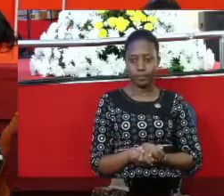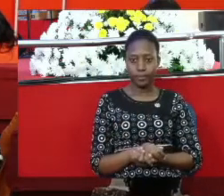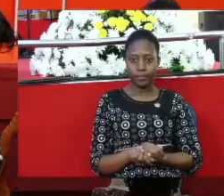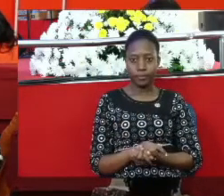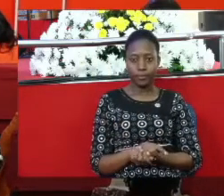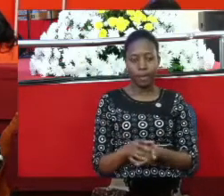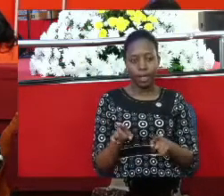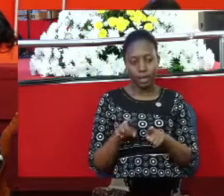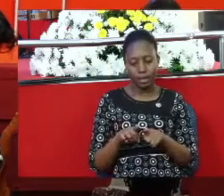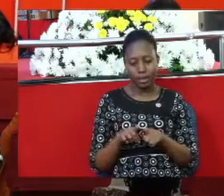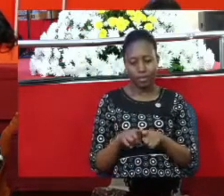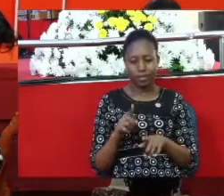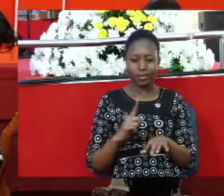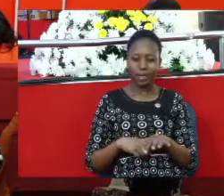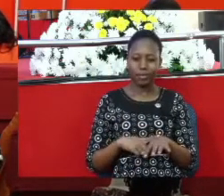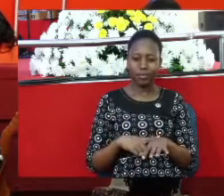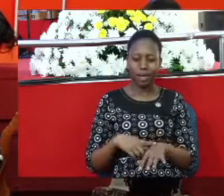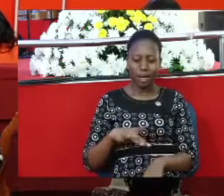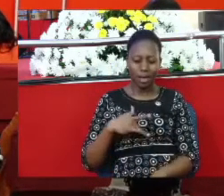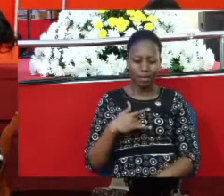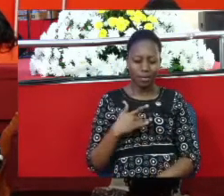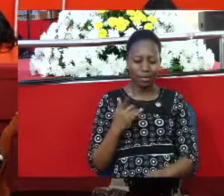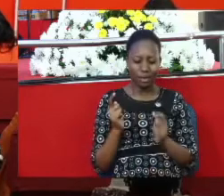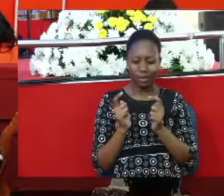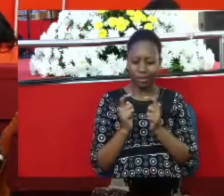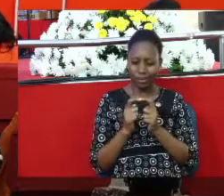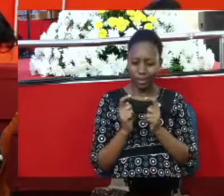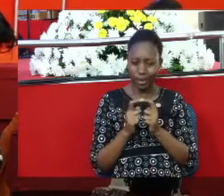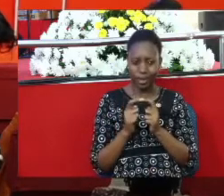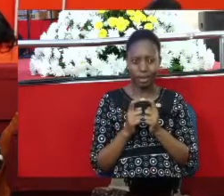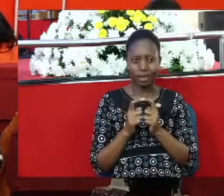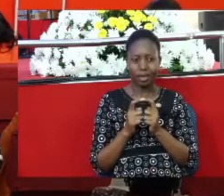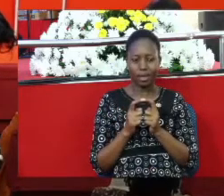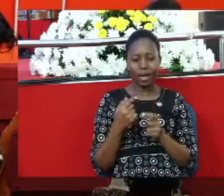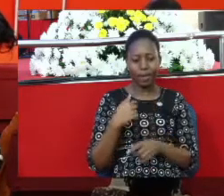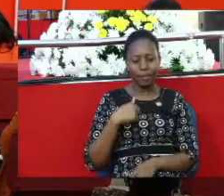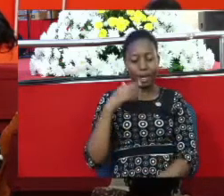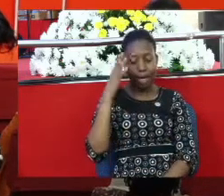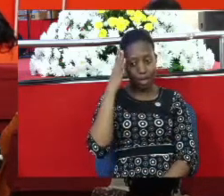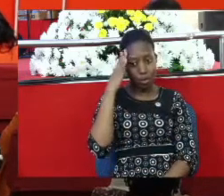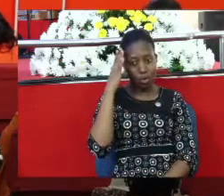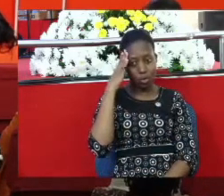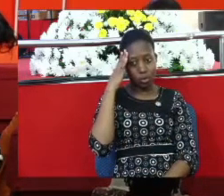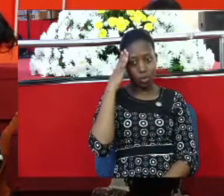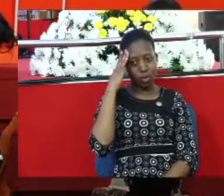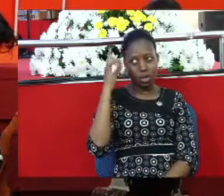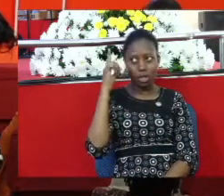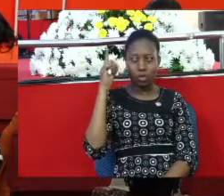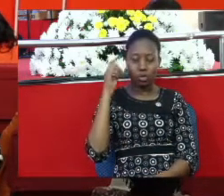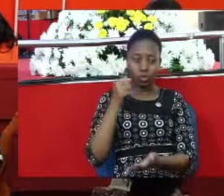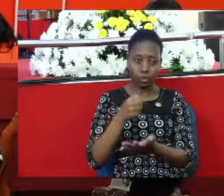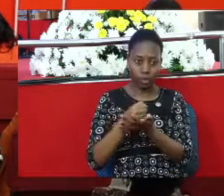nasikia maumivu bado yako kwa mgo, kwa mgongo. Lakini ninajua wewe ukiona unaona jamaa anatembea kama askari